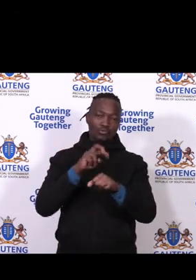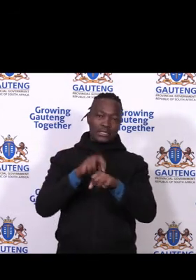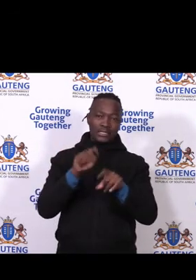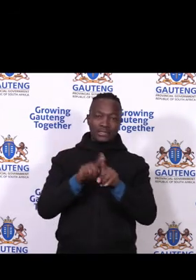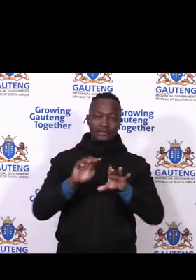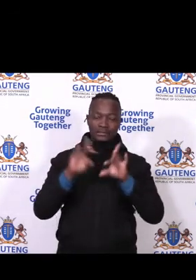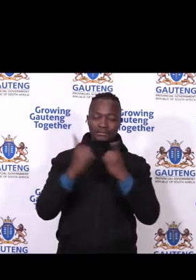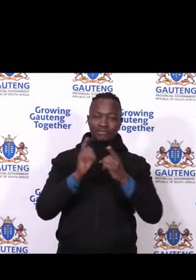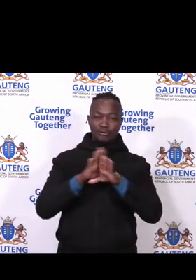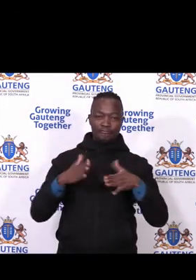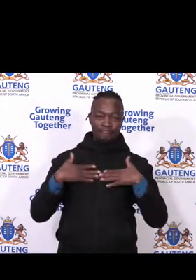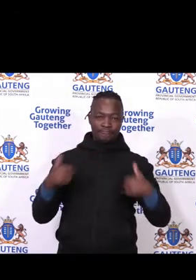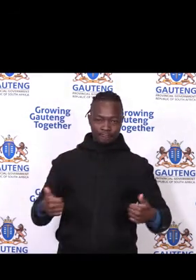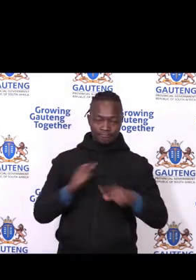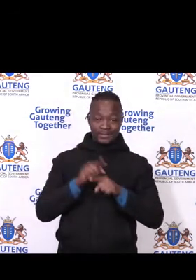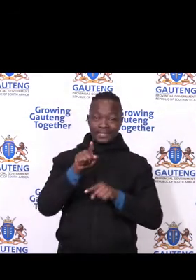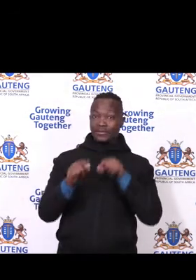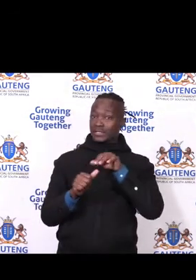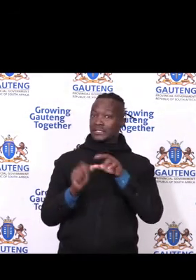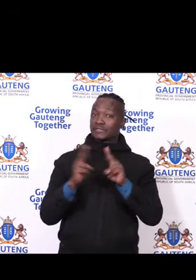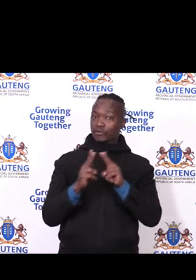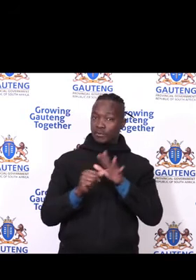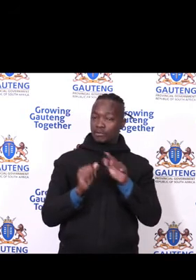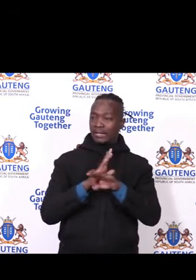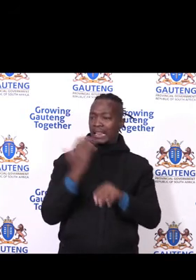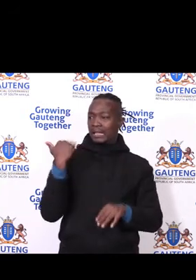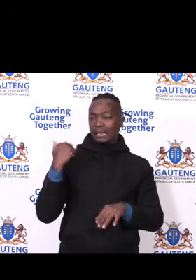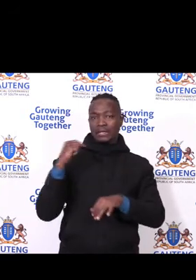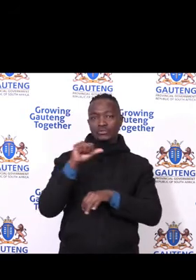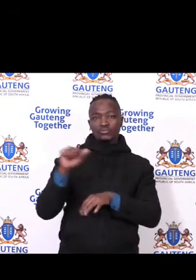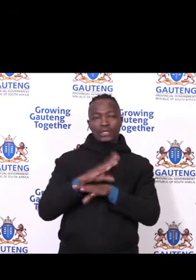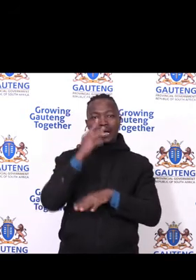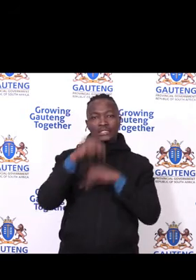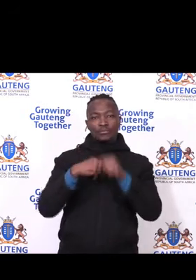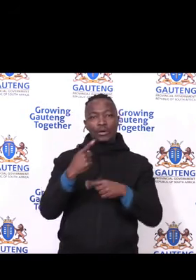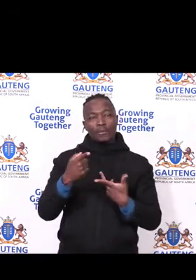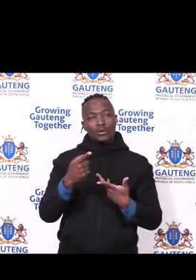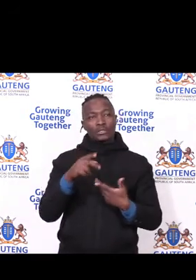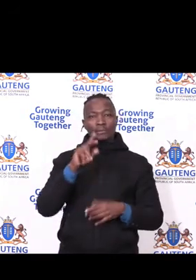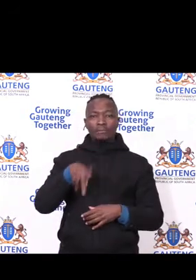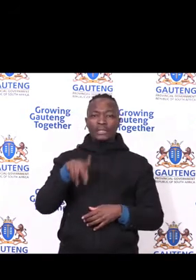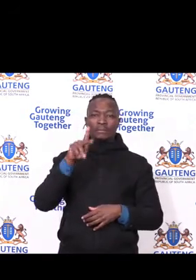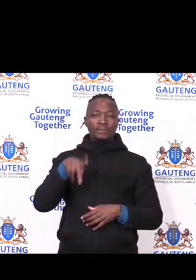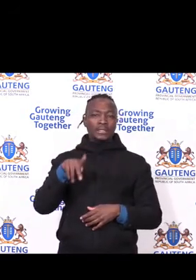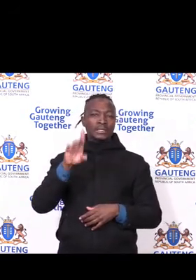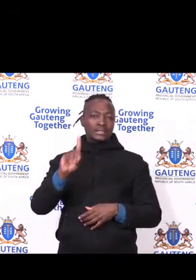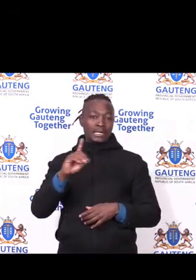So it's an important aspect to it. Last time I did speak about PPB, which is a personal protective